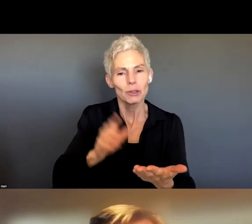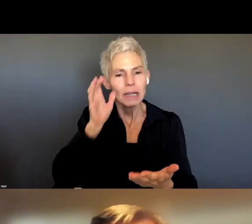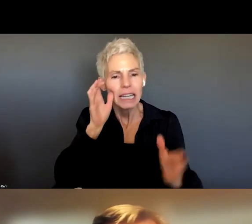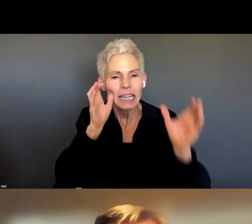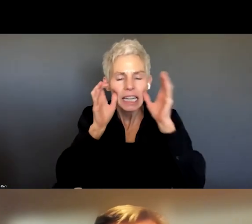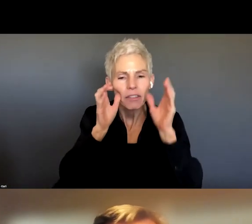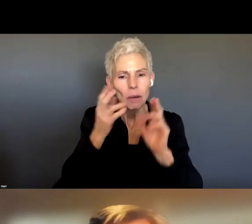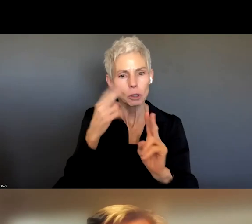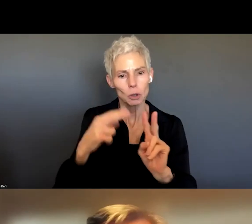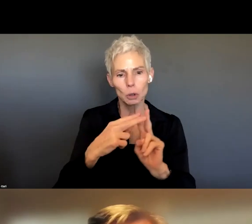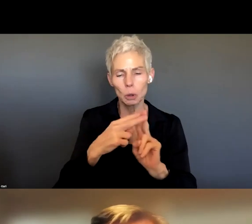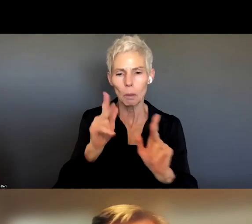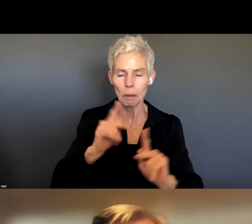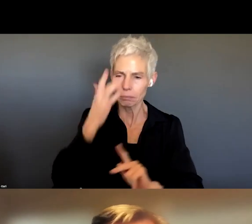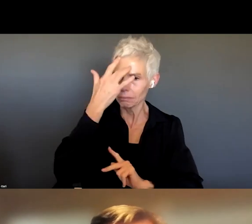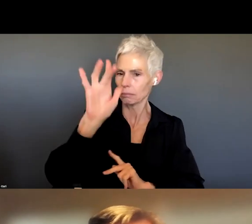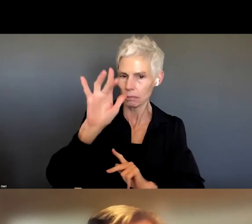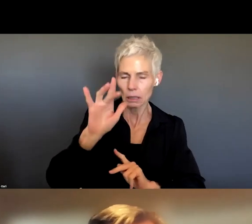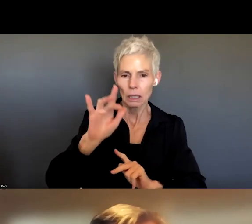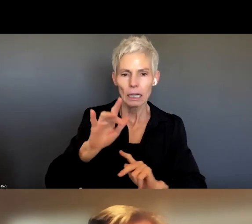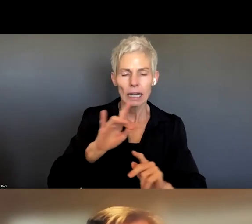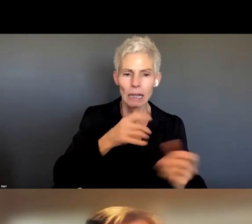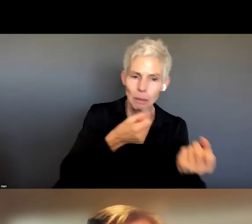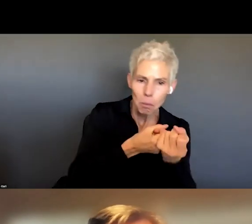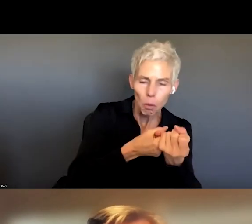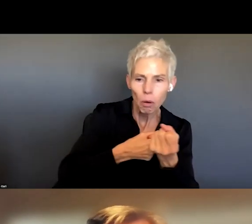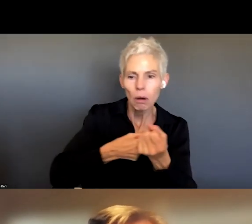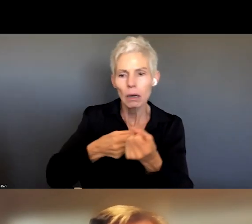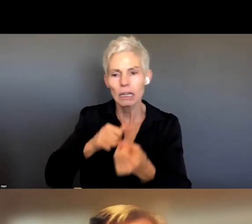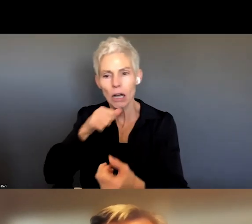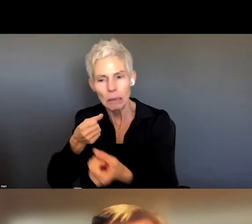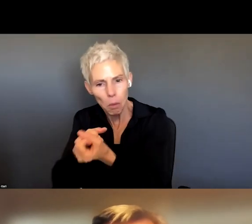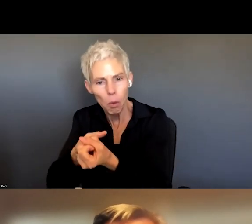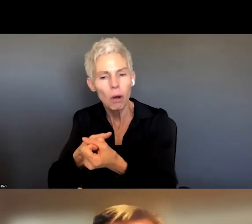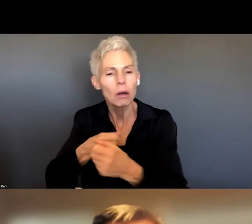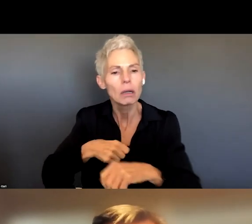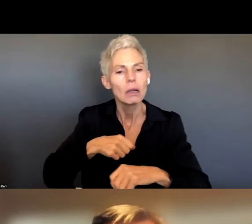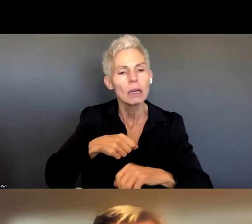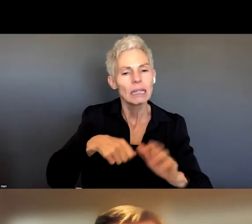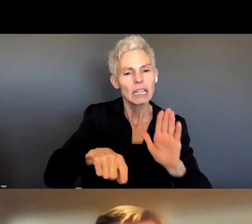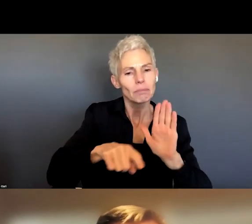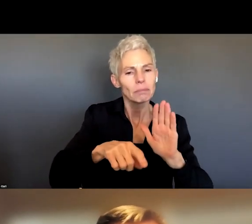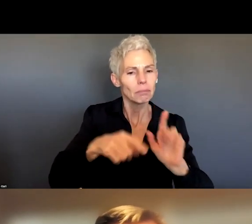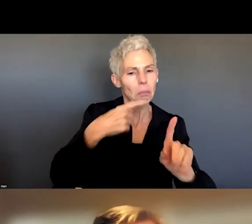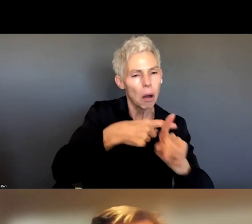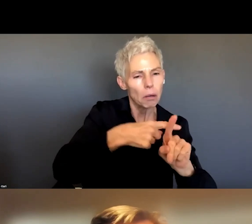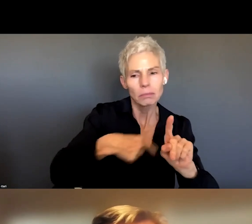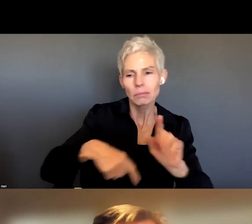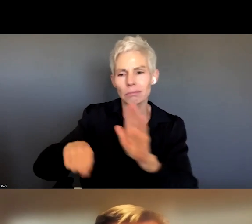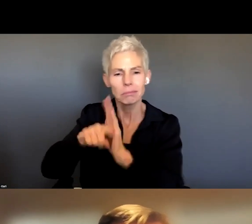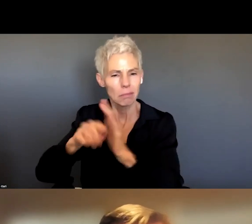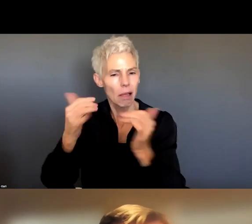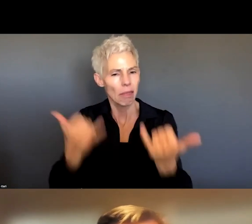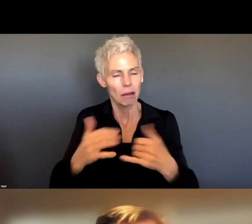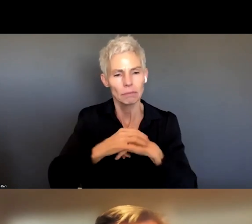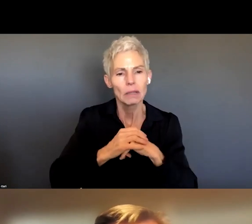knowledgeable people taking two sides of a debate to kind of help us look at and inform this really important topic. So the debate is going